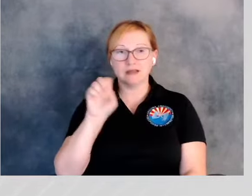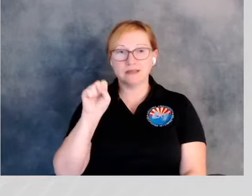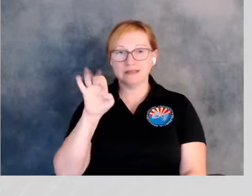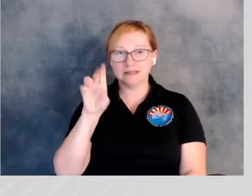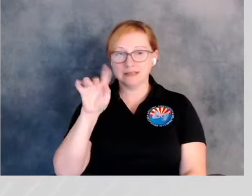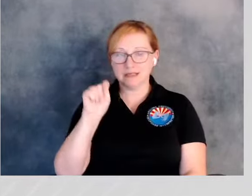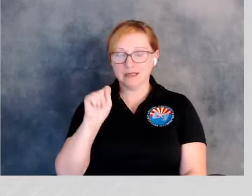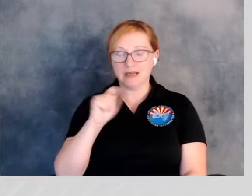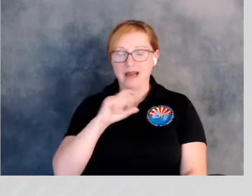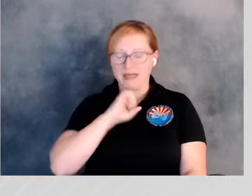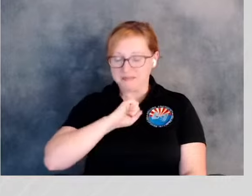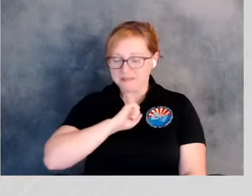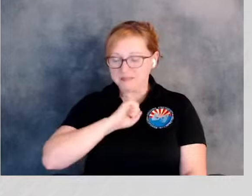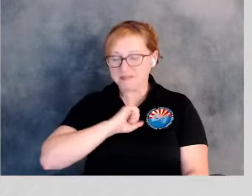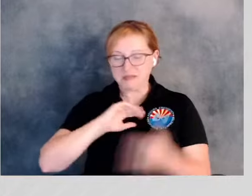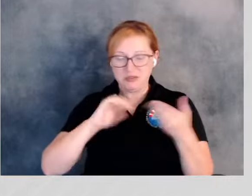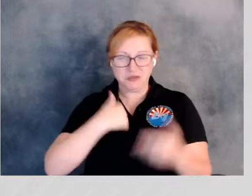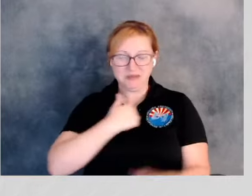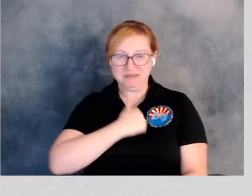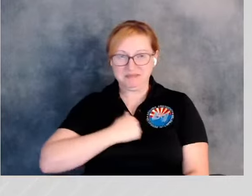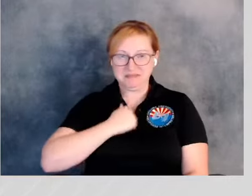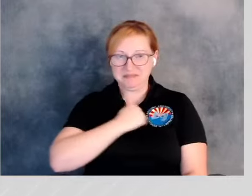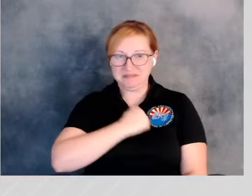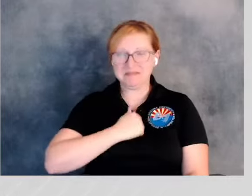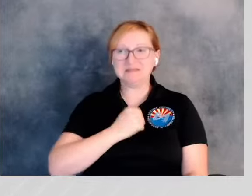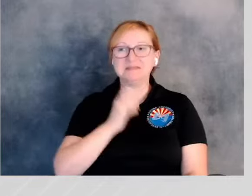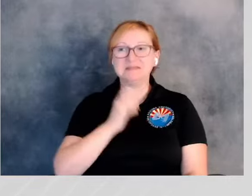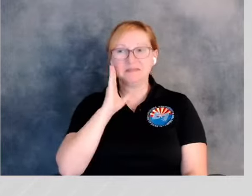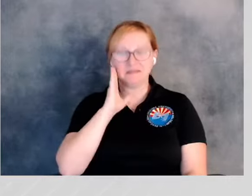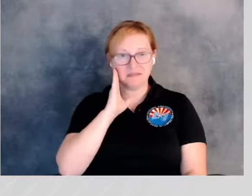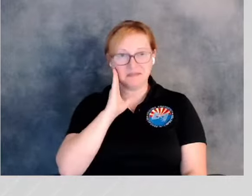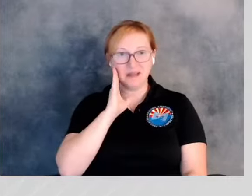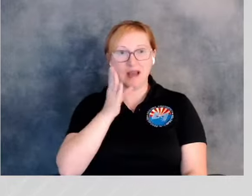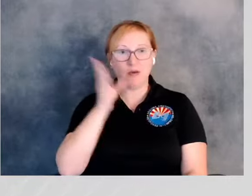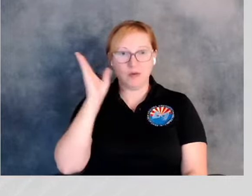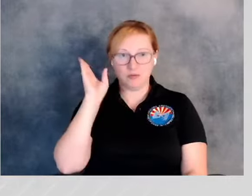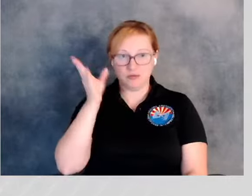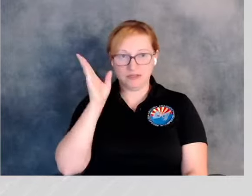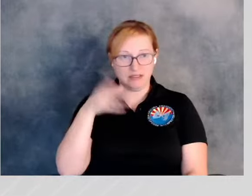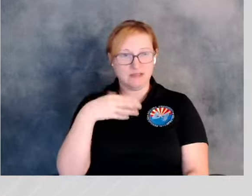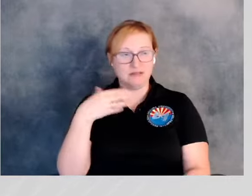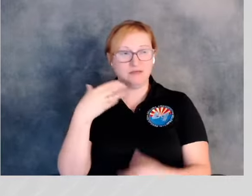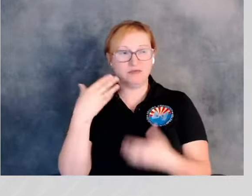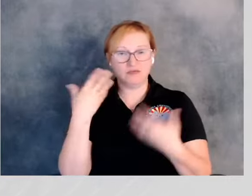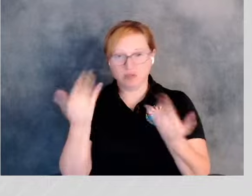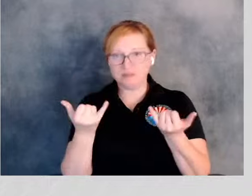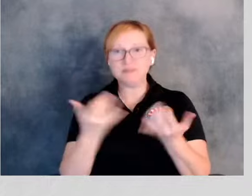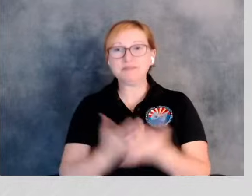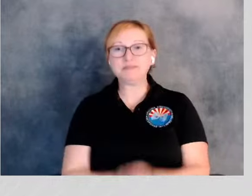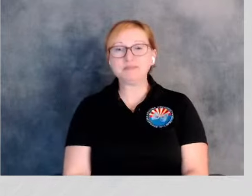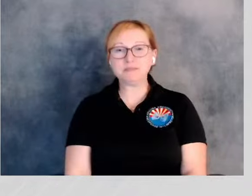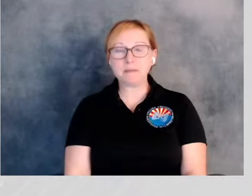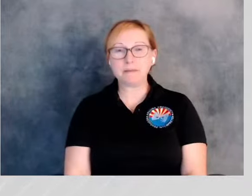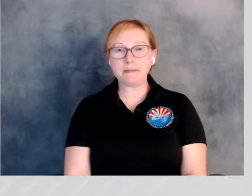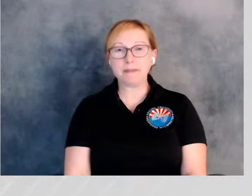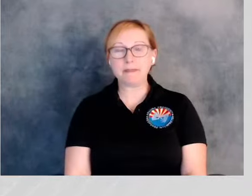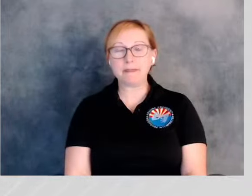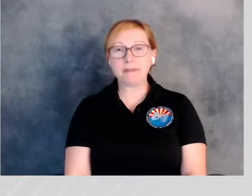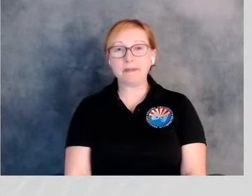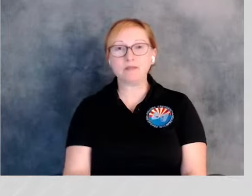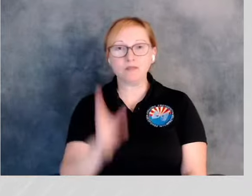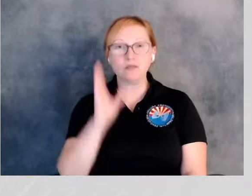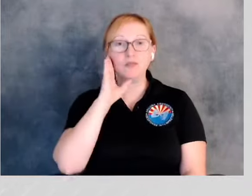excuse me, sorry about that. I will be presenting to you right now. We will have a formal